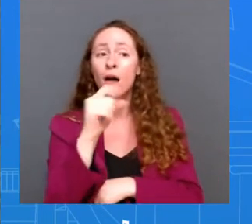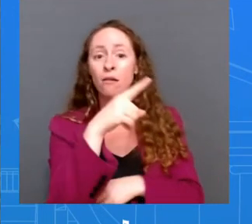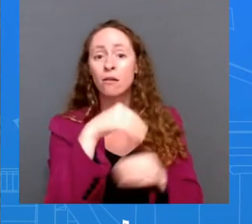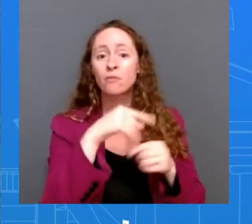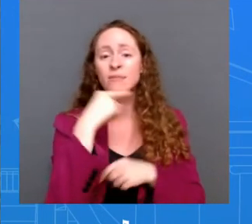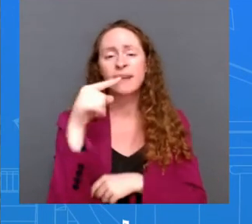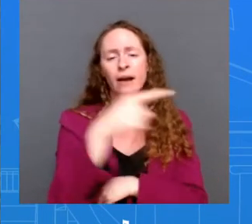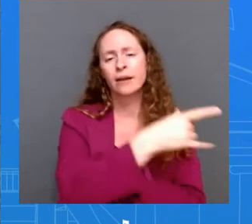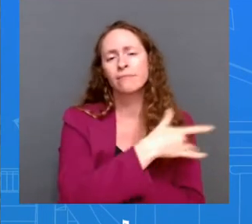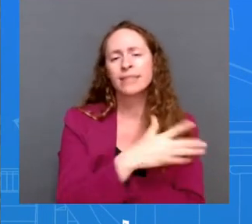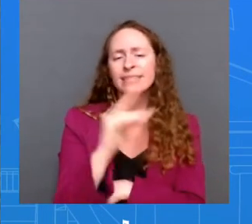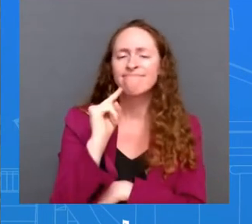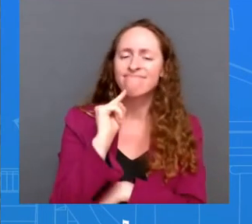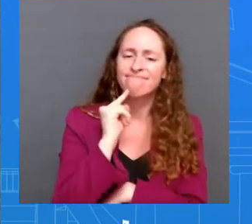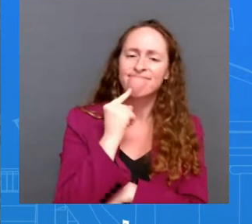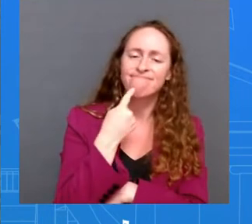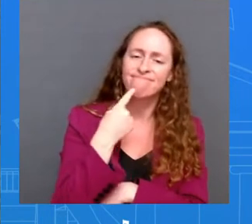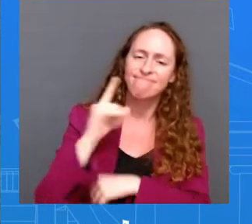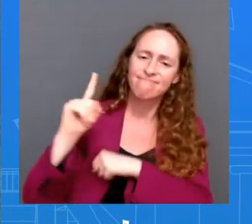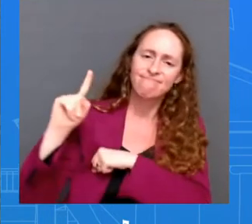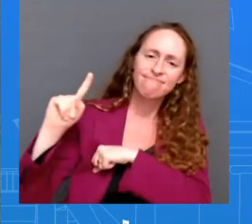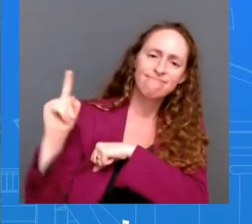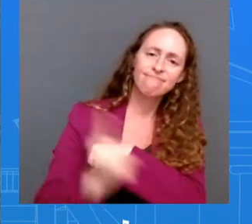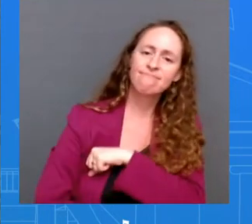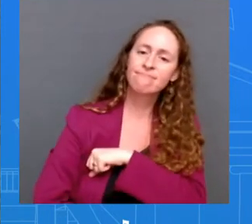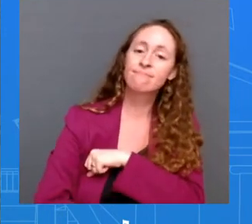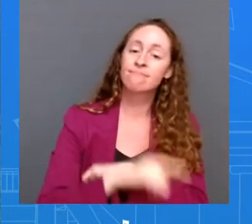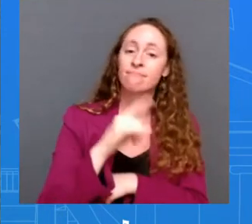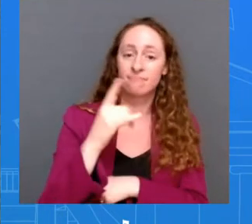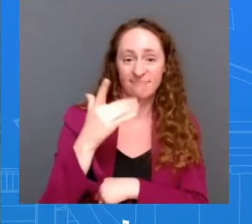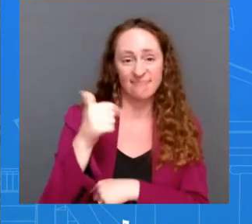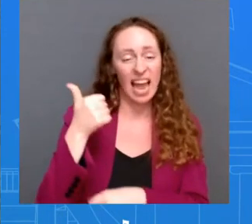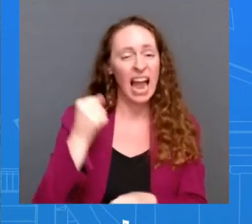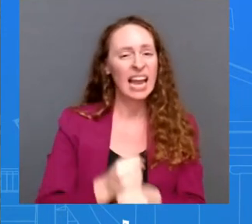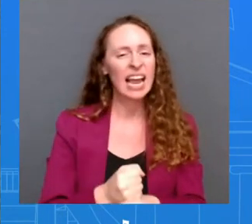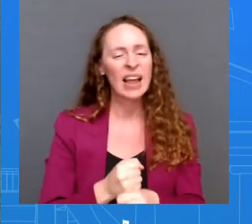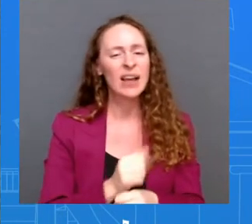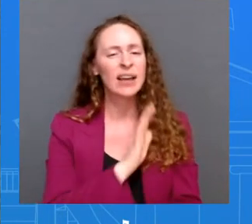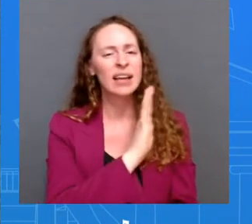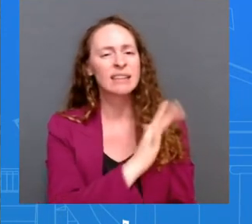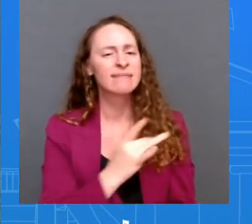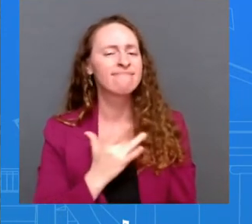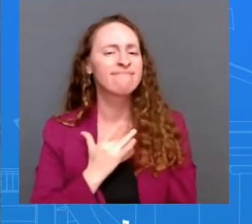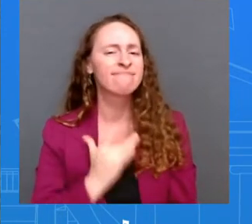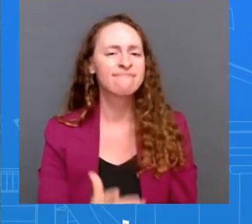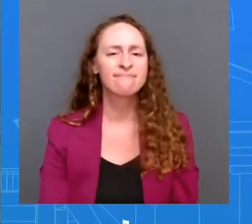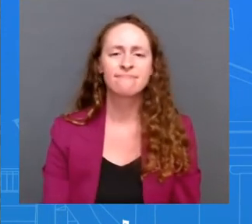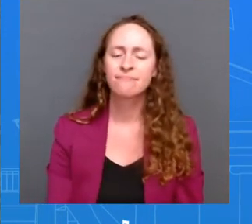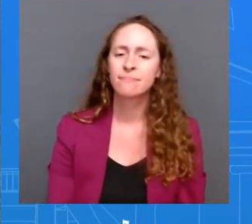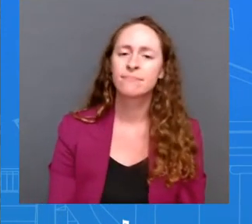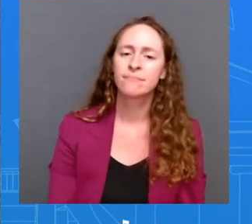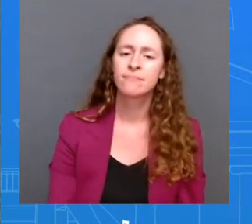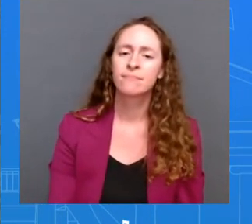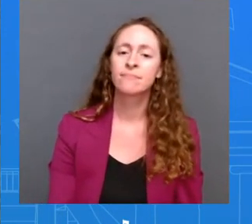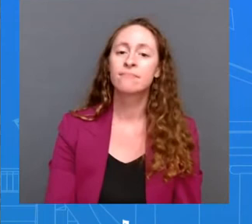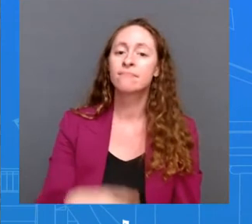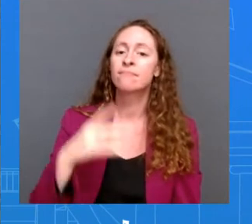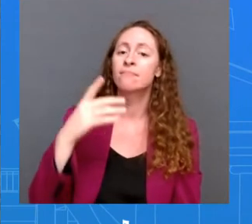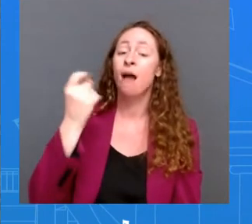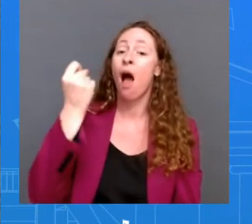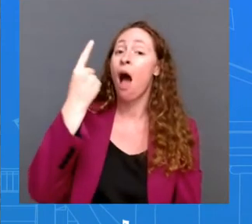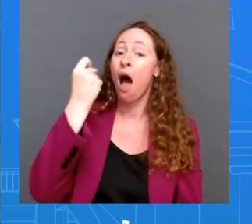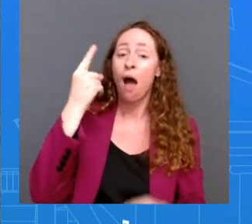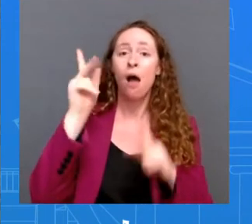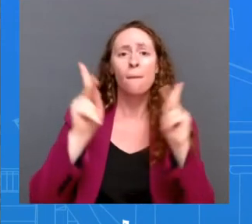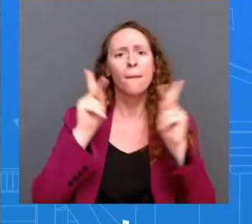years in Russia, as opposed to Russian-born citizens of the country convicted of the same offense. It's just, it